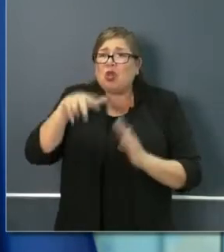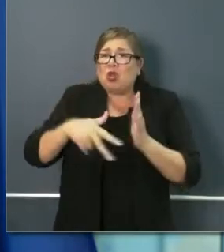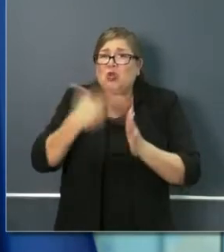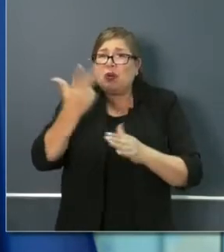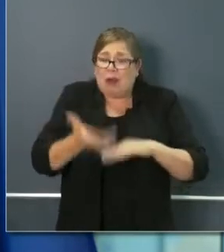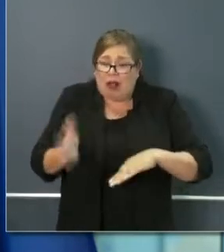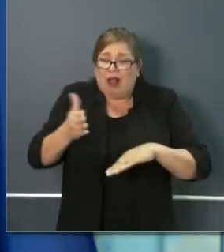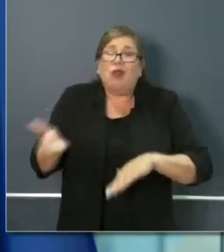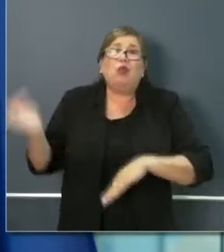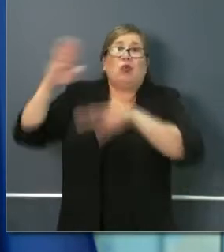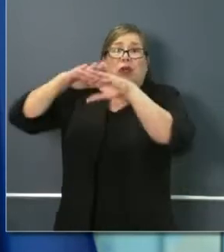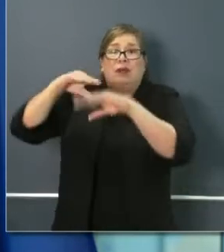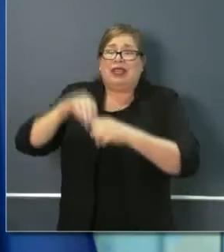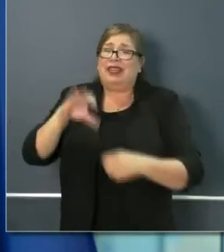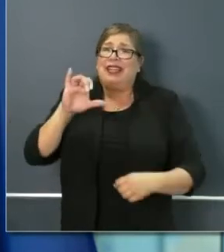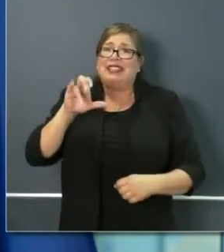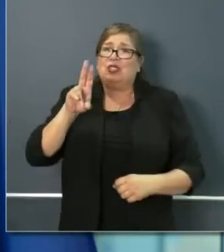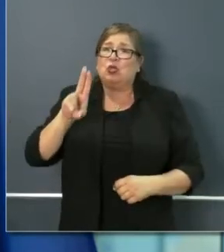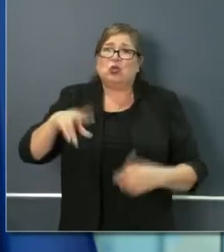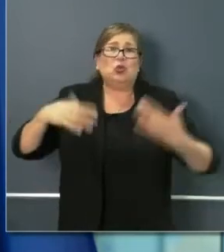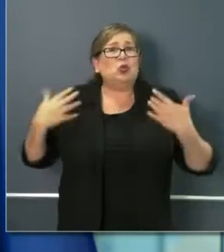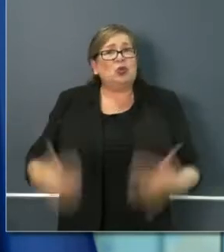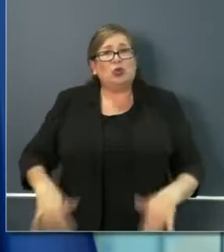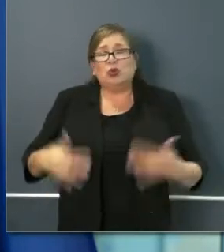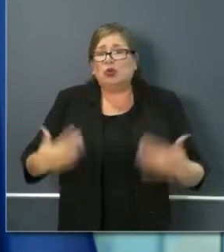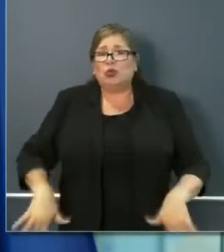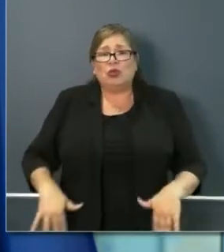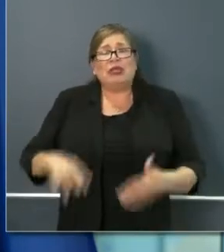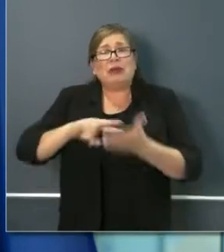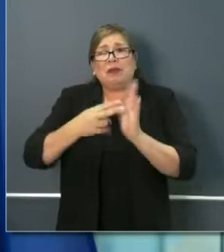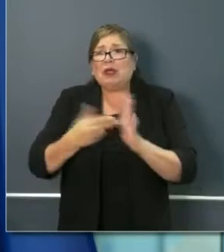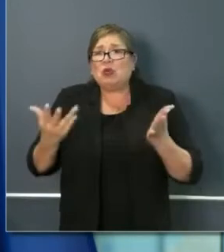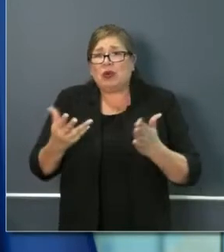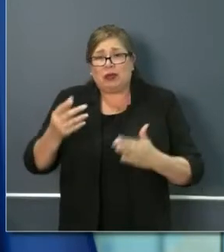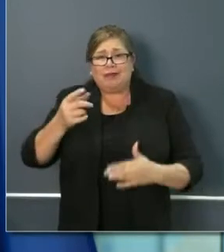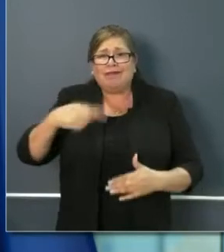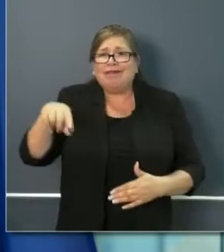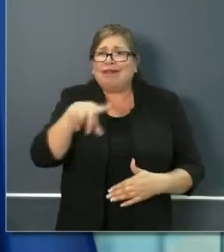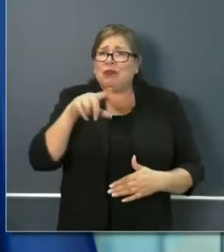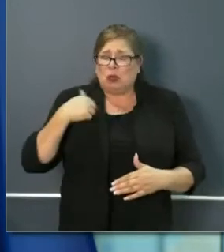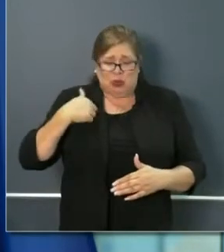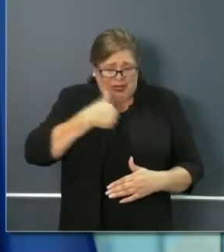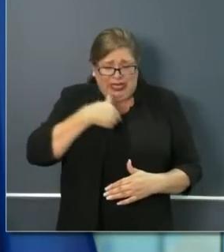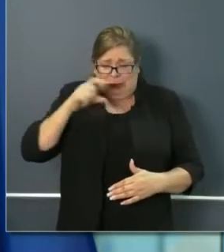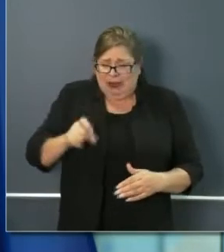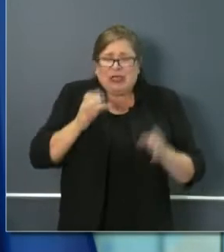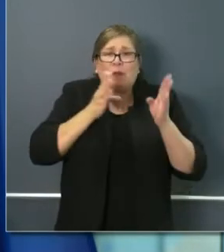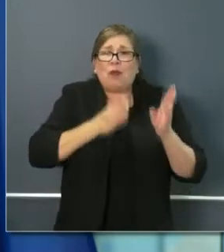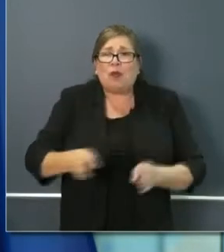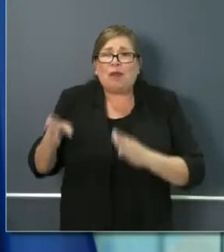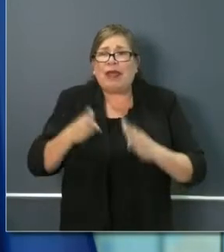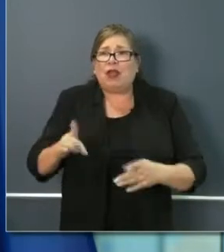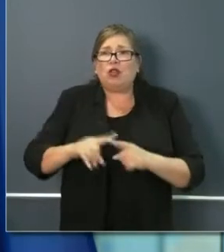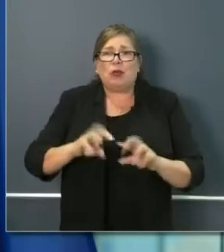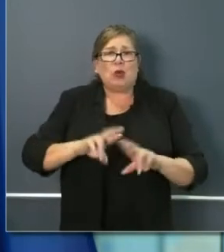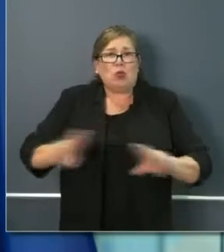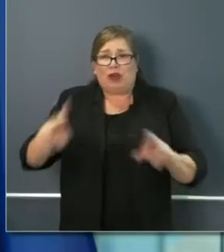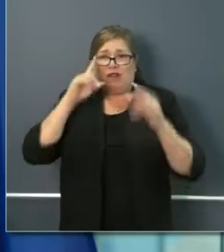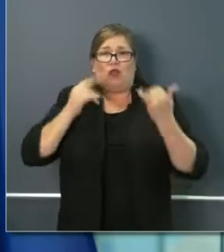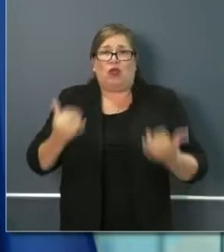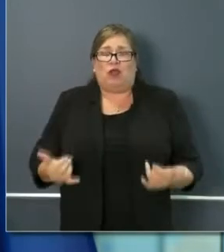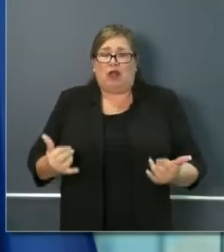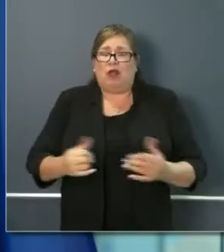ICUs, reinforcing the importance of preparation in meeting this moment. In terms of the preparation, I mentioned